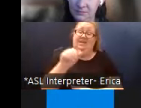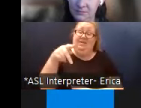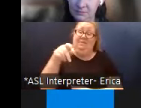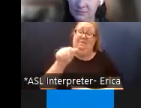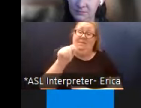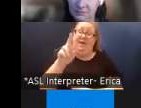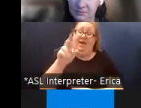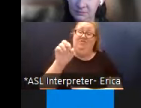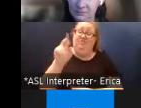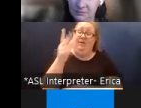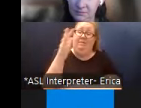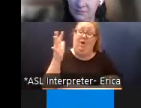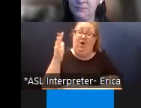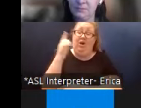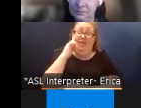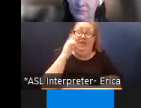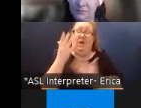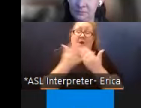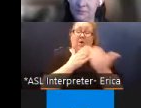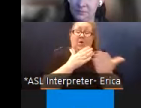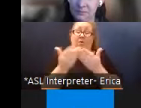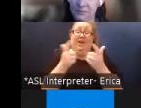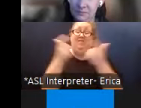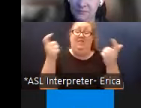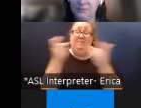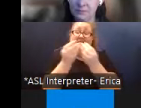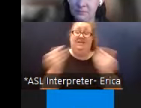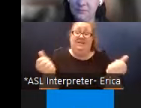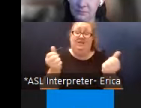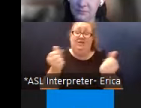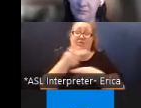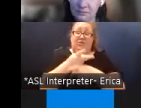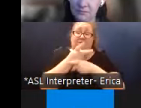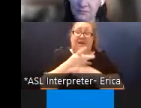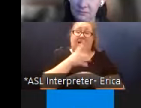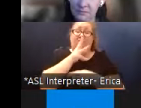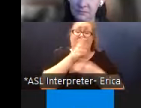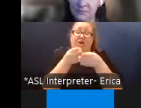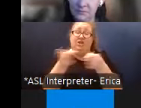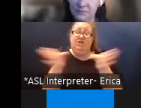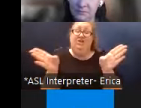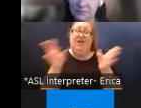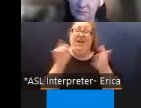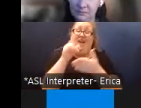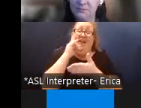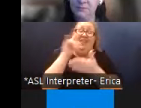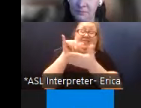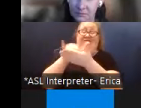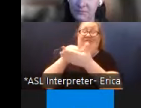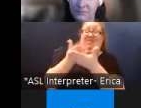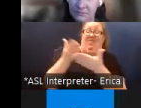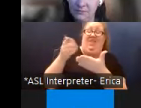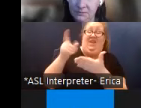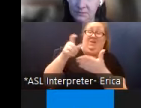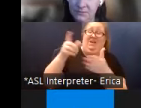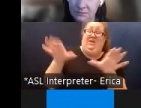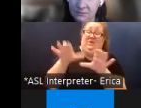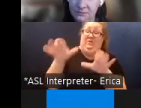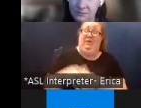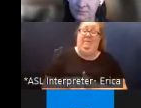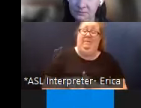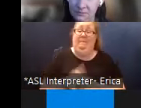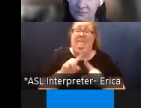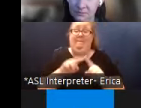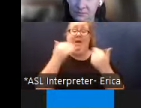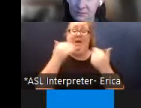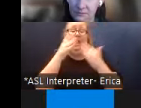be the big solution to take care of the water in general, I think that's the thing that we should do. But I don't